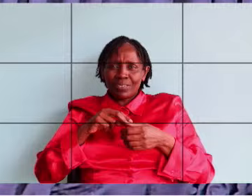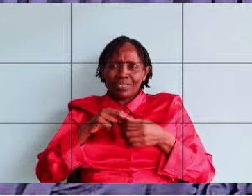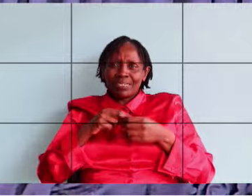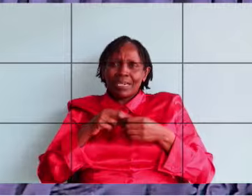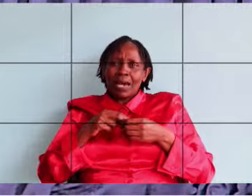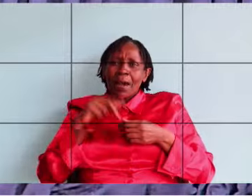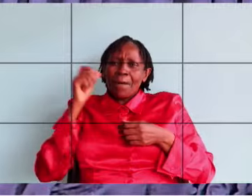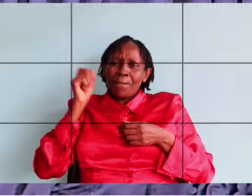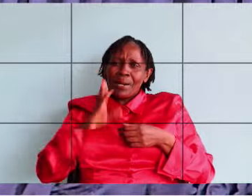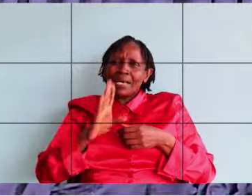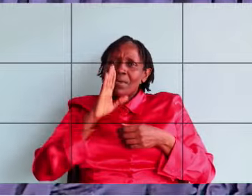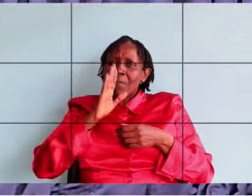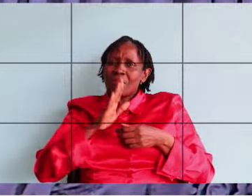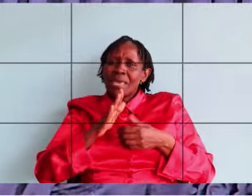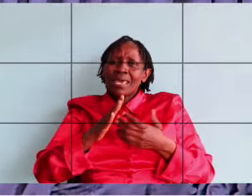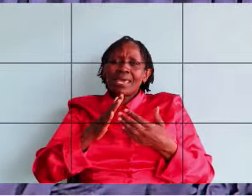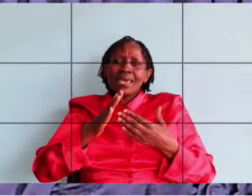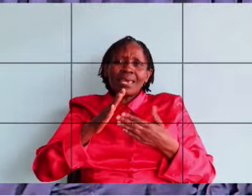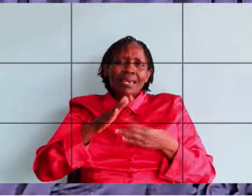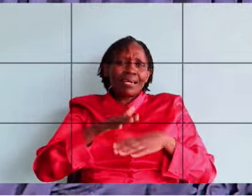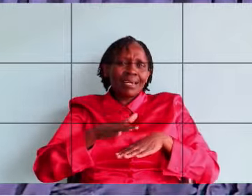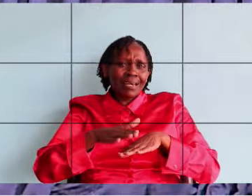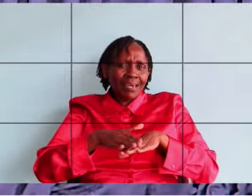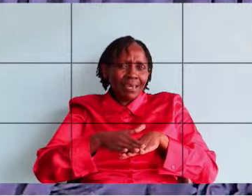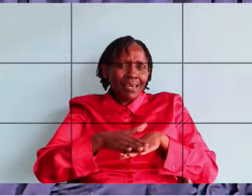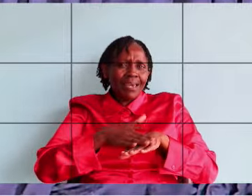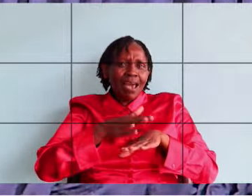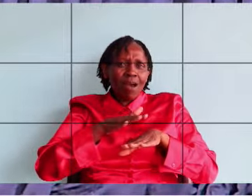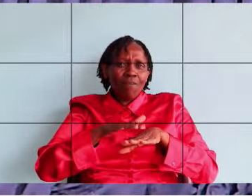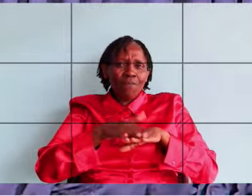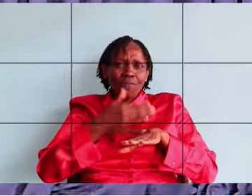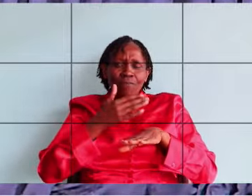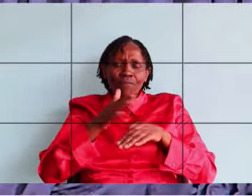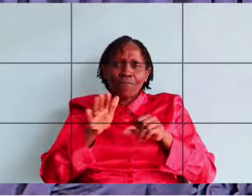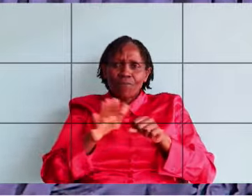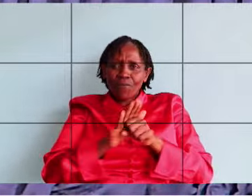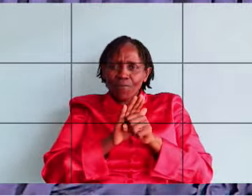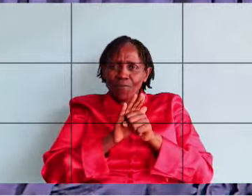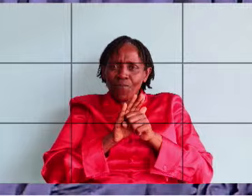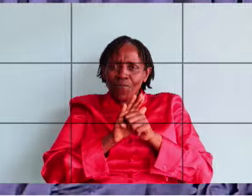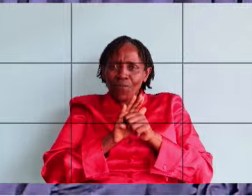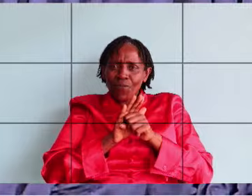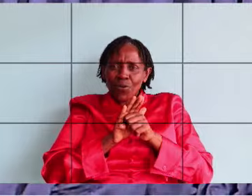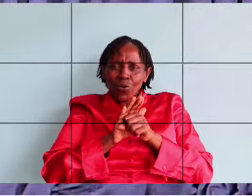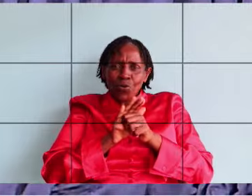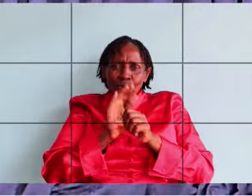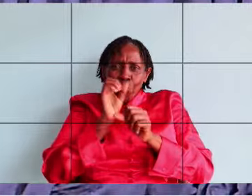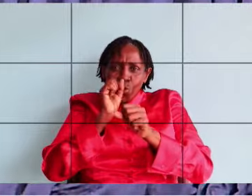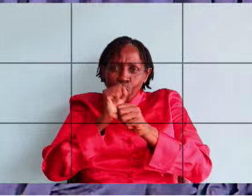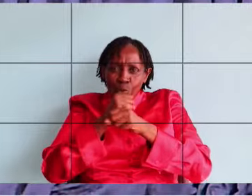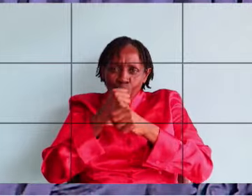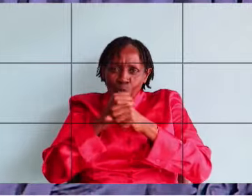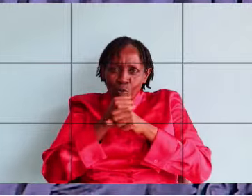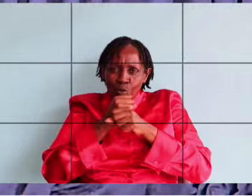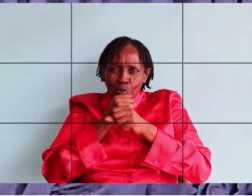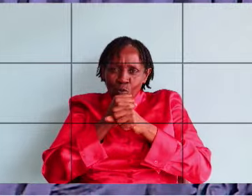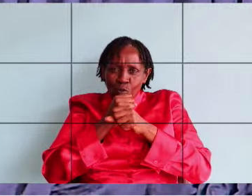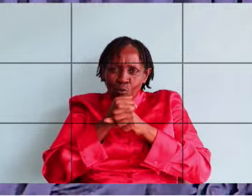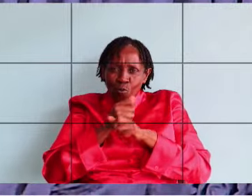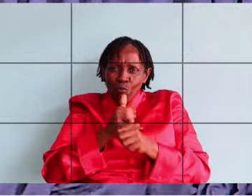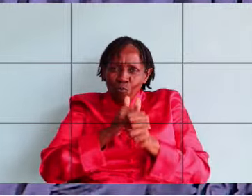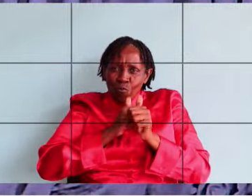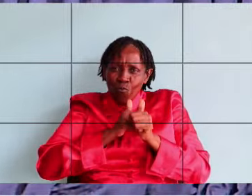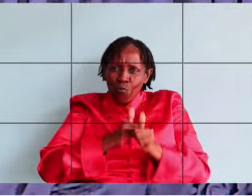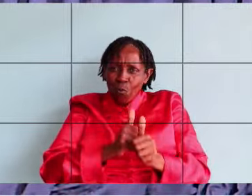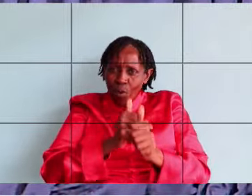be careful. You must to make sure that you do. You follow, you put into